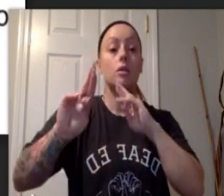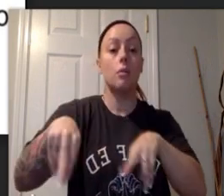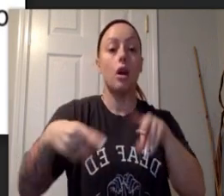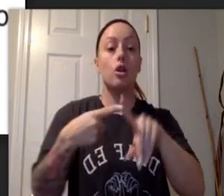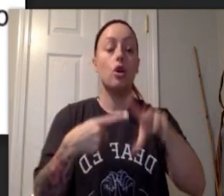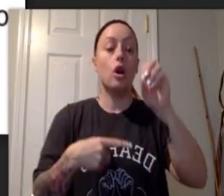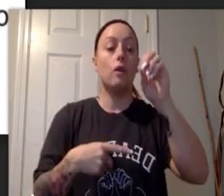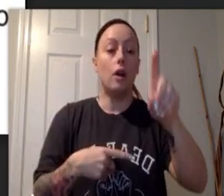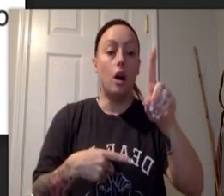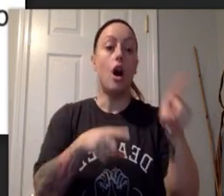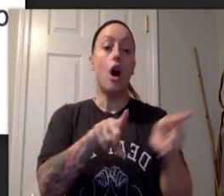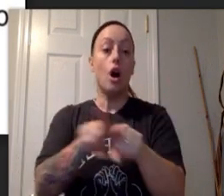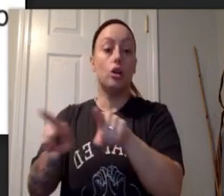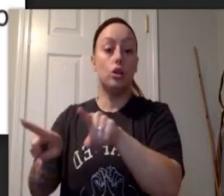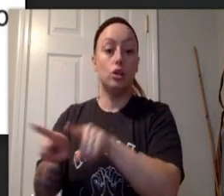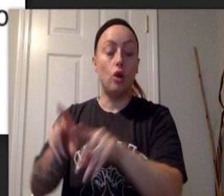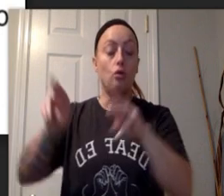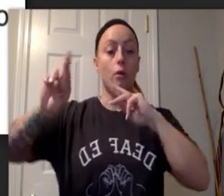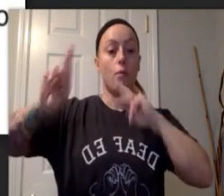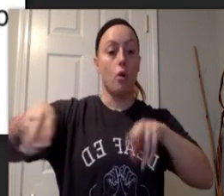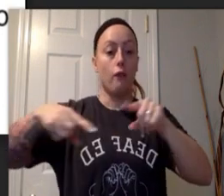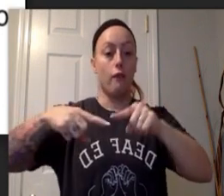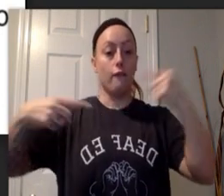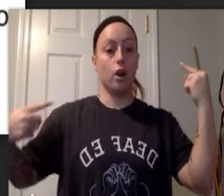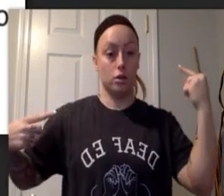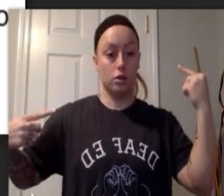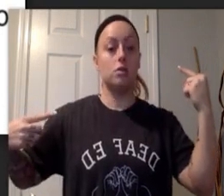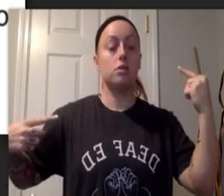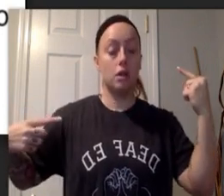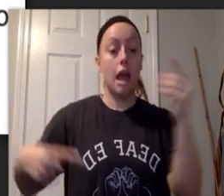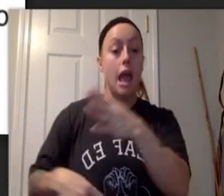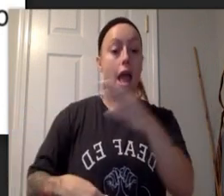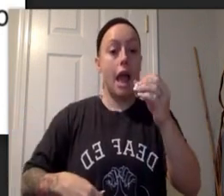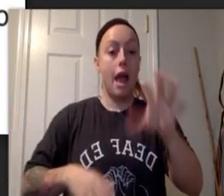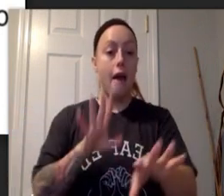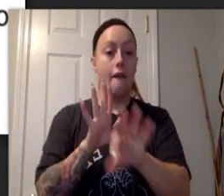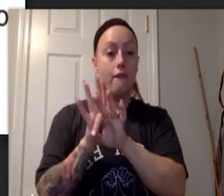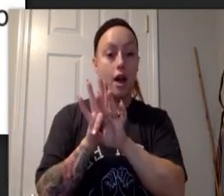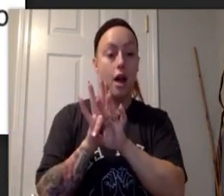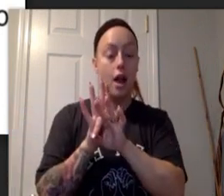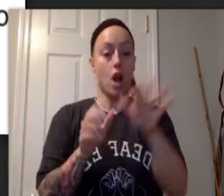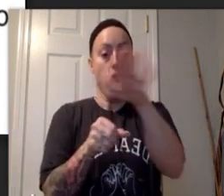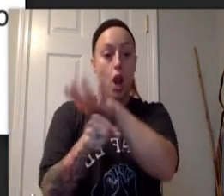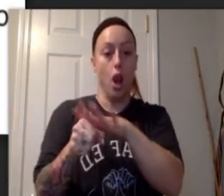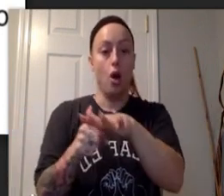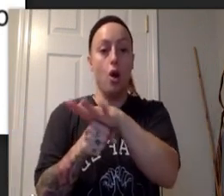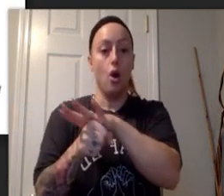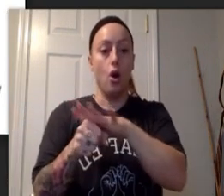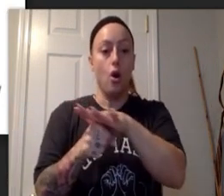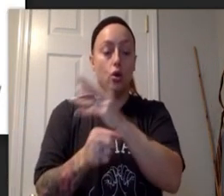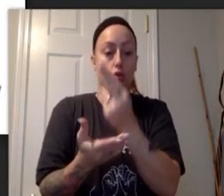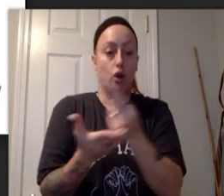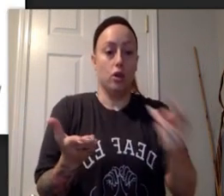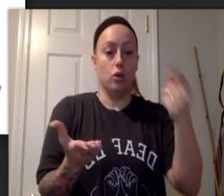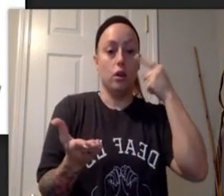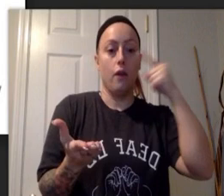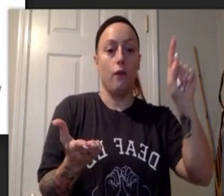to report a reversal and to find local resources on substance use and abuse.